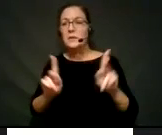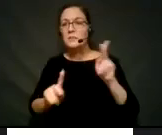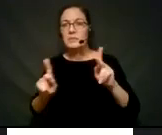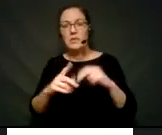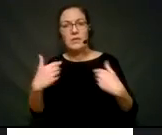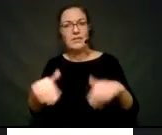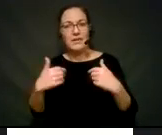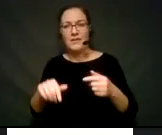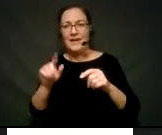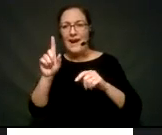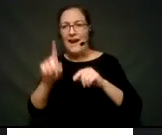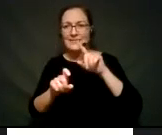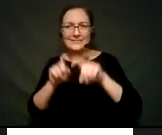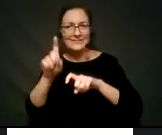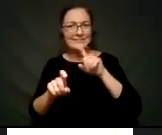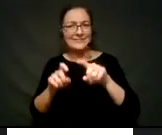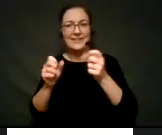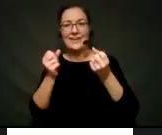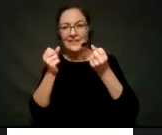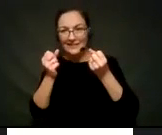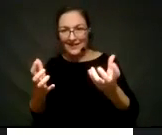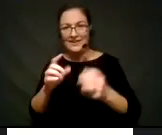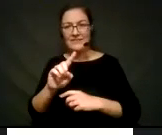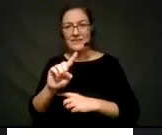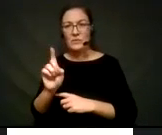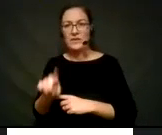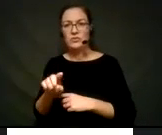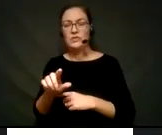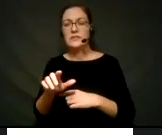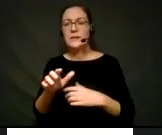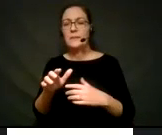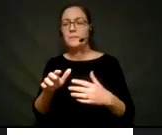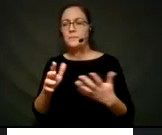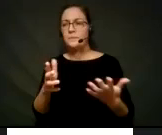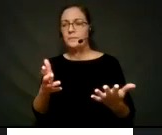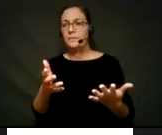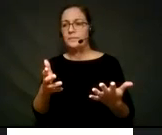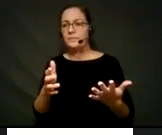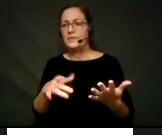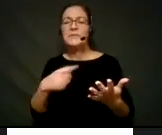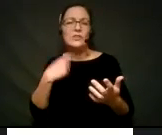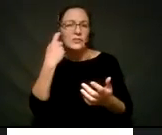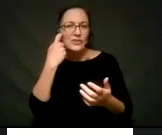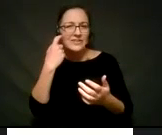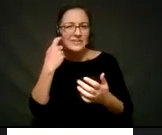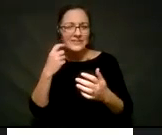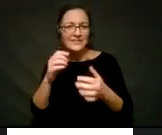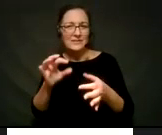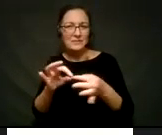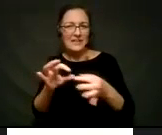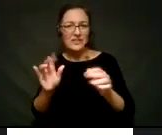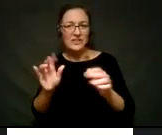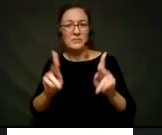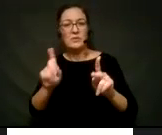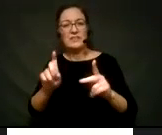questions on how, like, if I know you just mentioned that folks should reach out to their local health districts, but